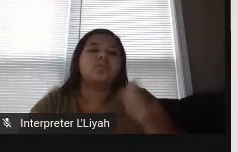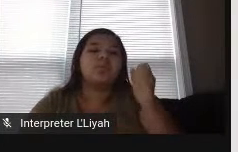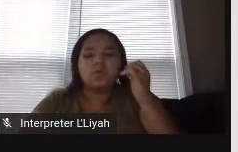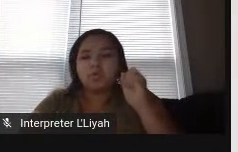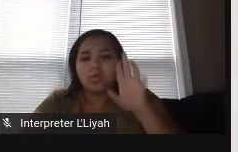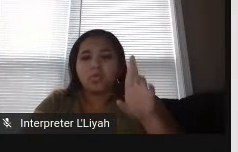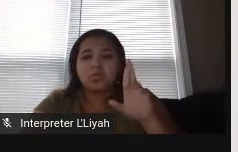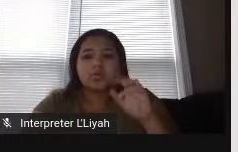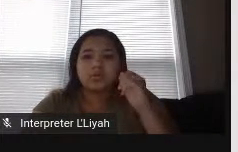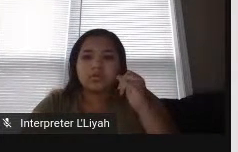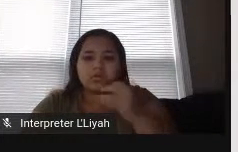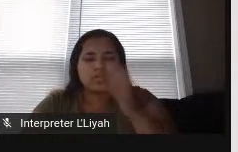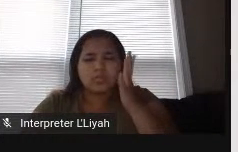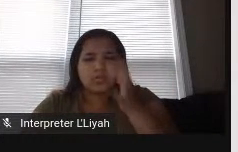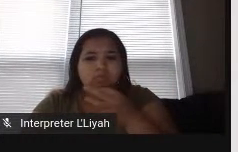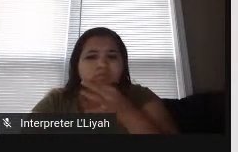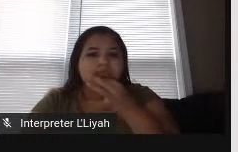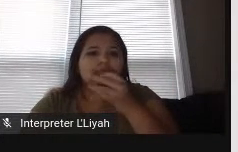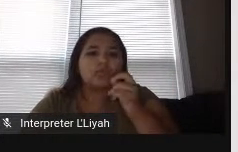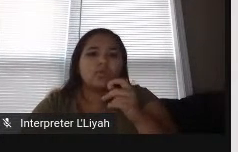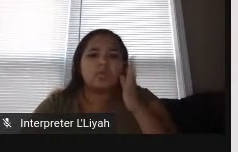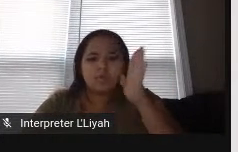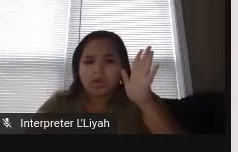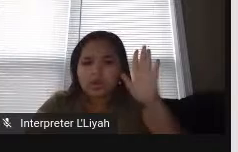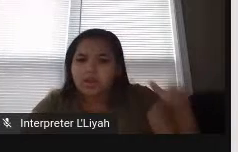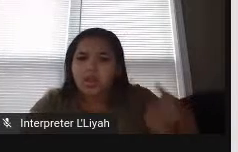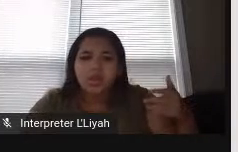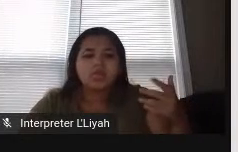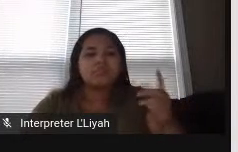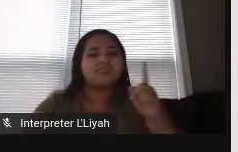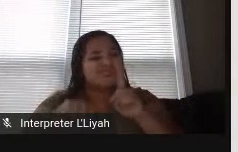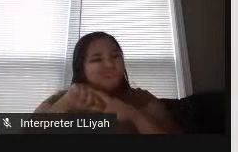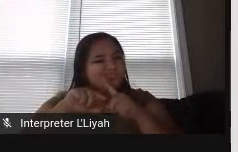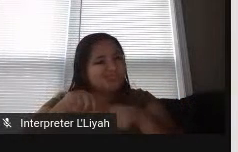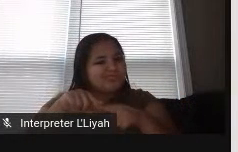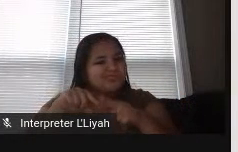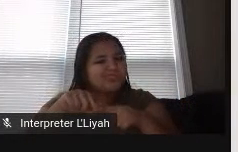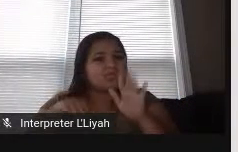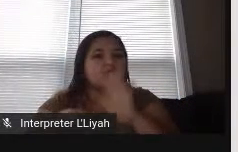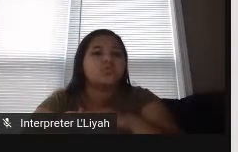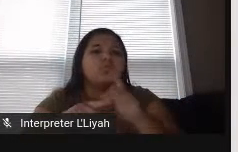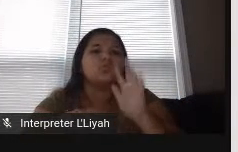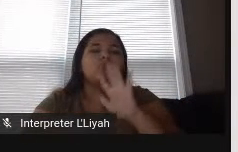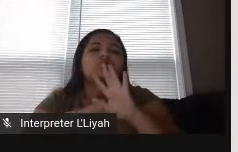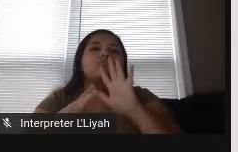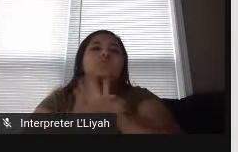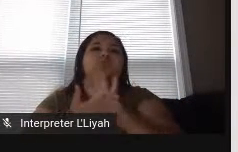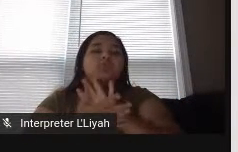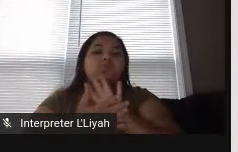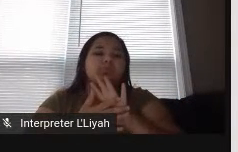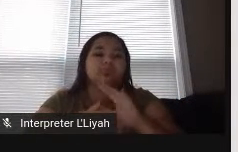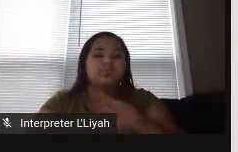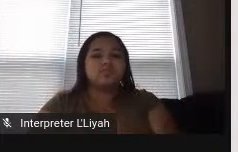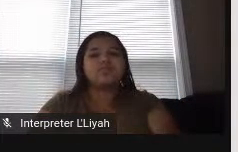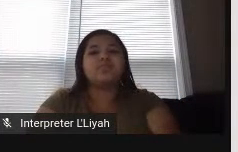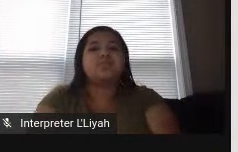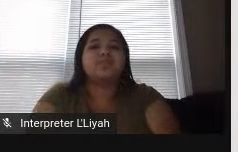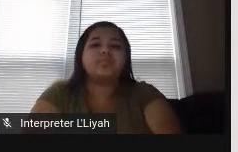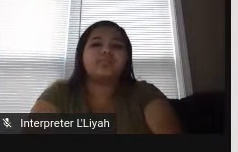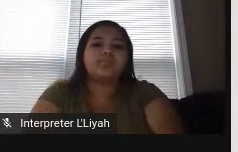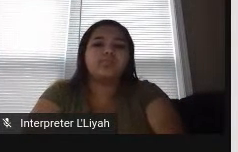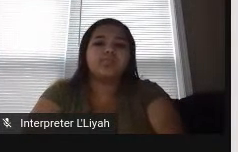Or it may be a little bit sooner, it may be a little bit later. It just depends on the school and the circumstances.